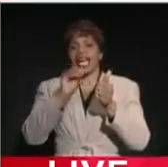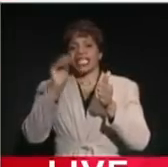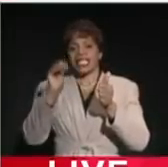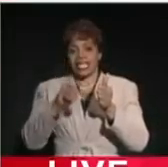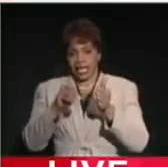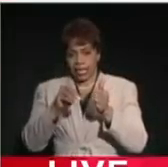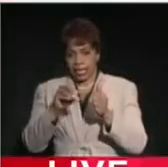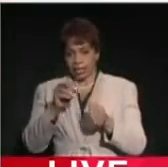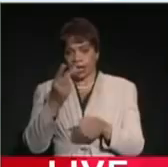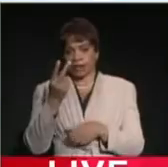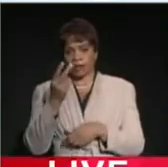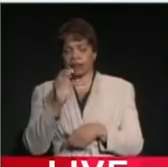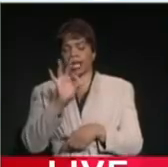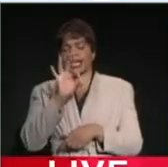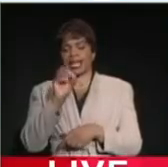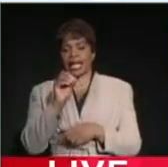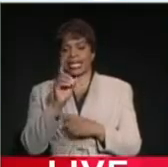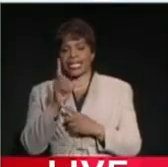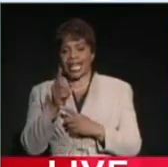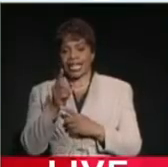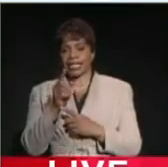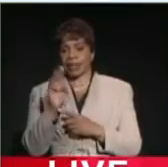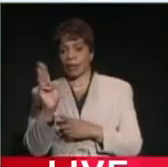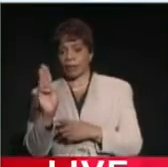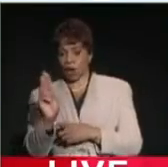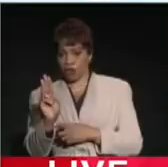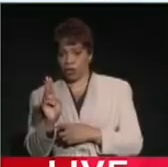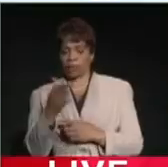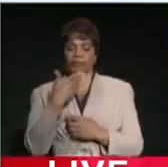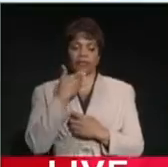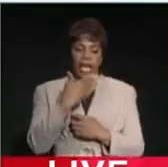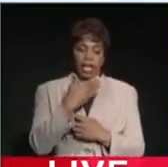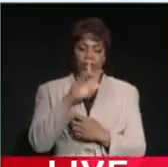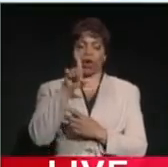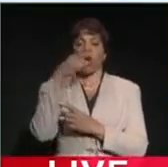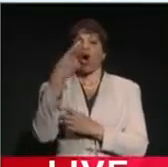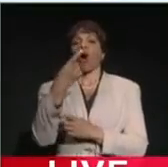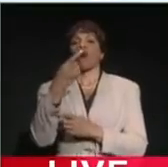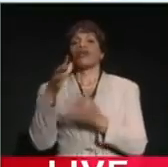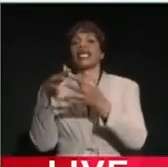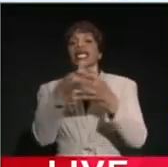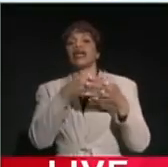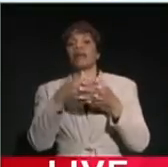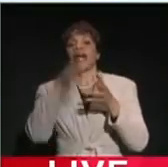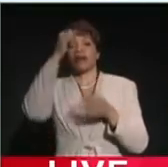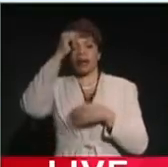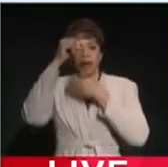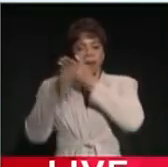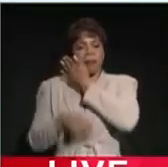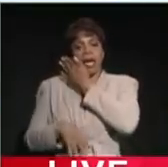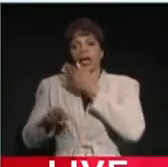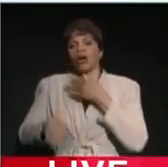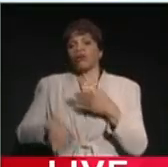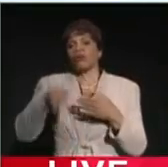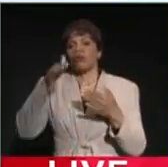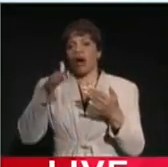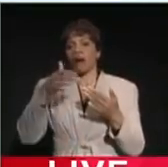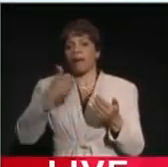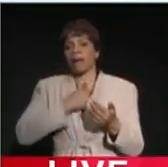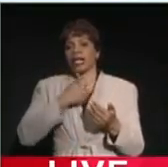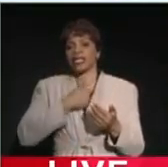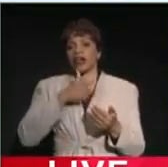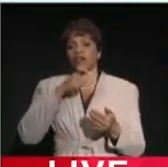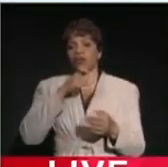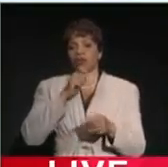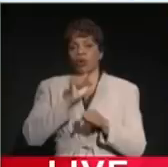Murphy. I'd say, first of all, thank you. Only in America can a guy who grew up as I did, working poor, to a mom who